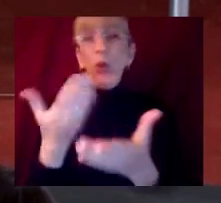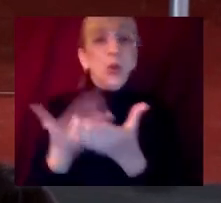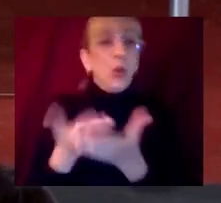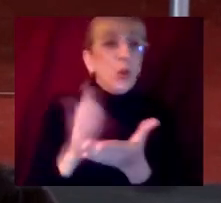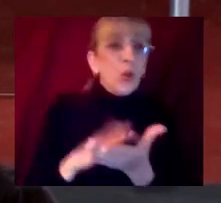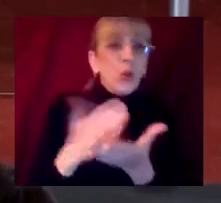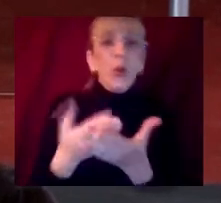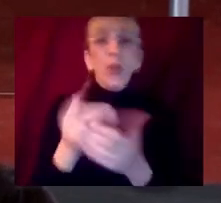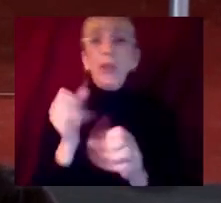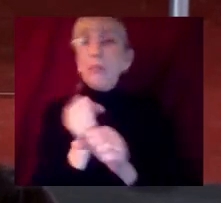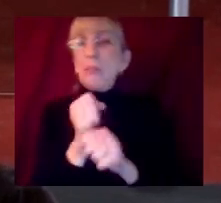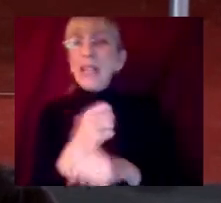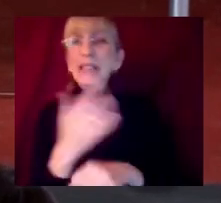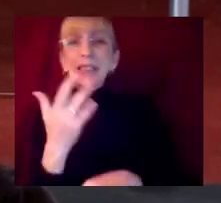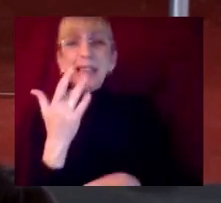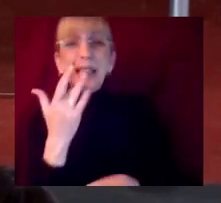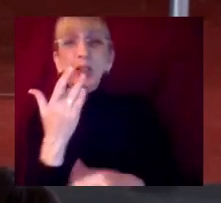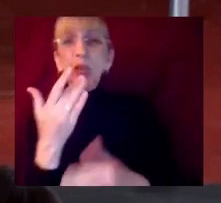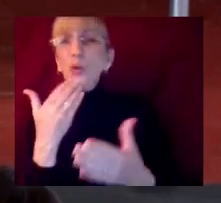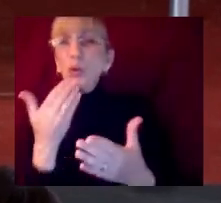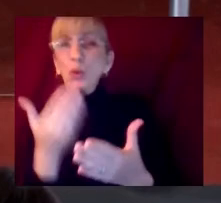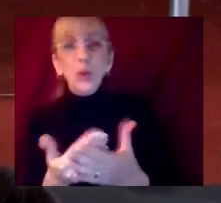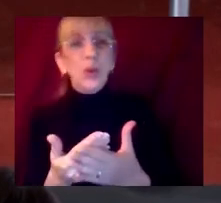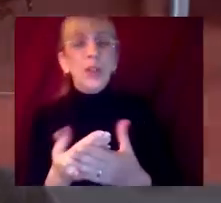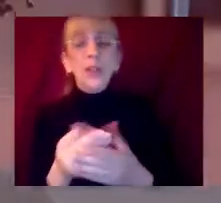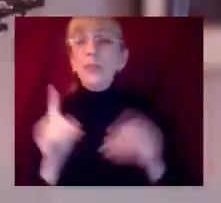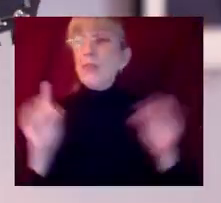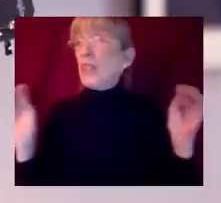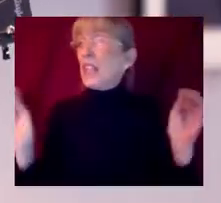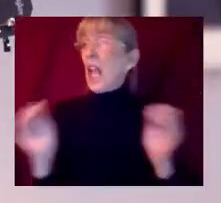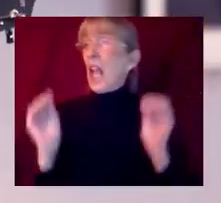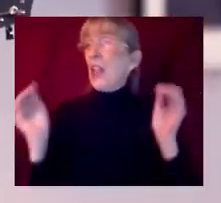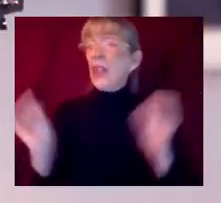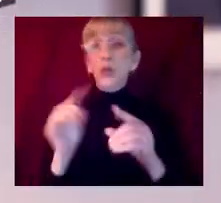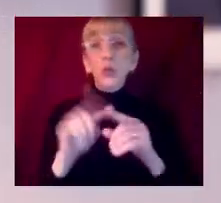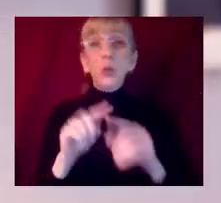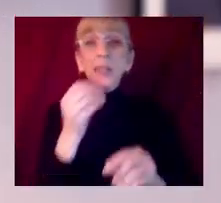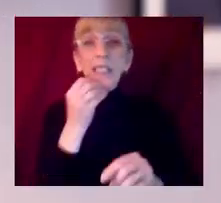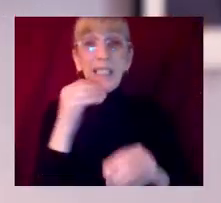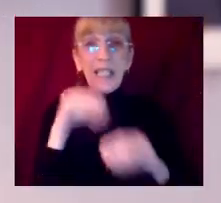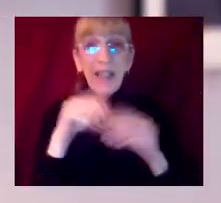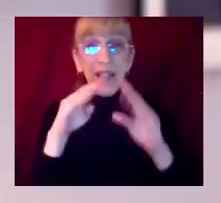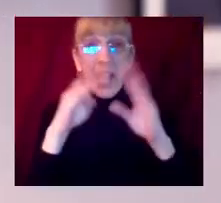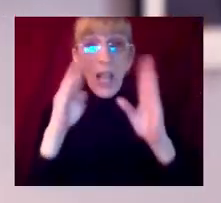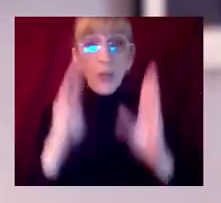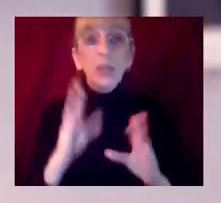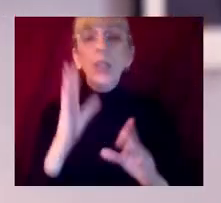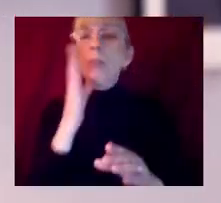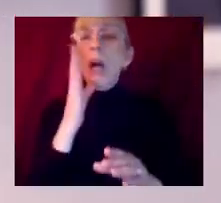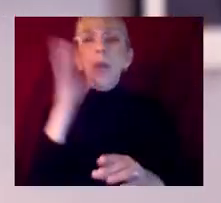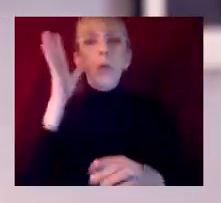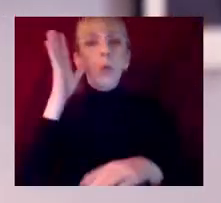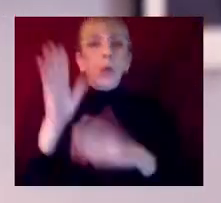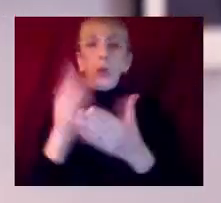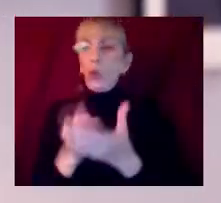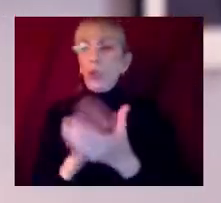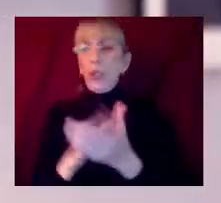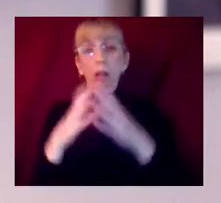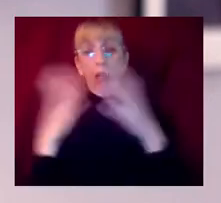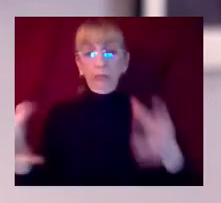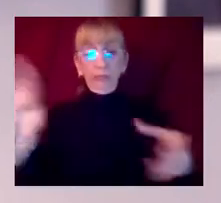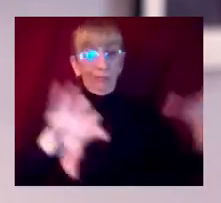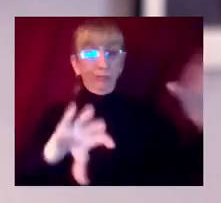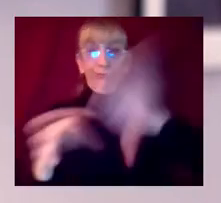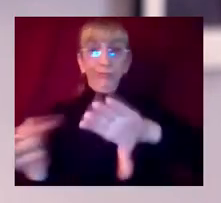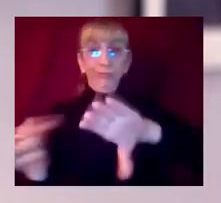taste good. When you thought there wasn't a thing in the world to eat in the house, Mama would just cook up a bunch of stuff, and you think, how did she